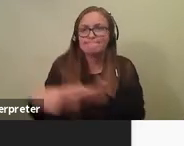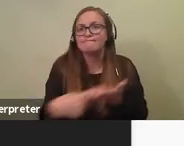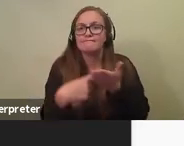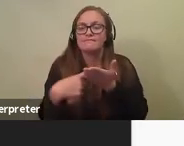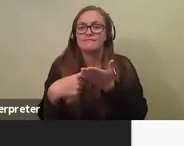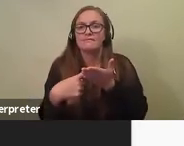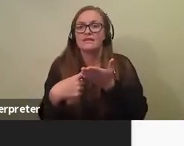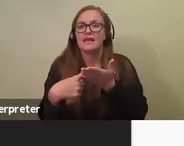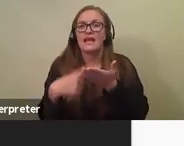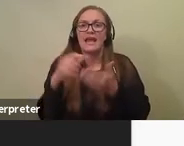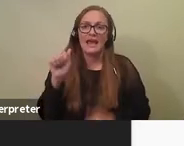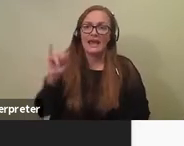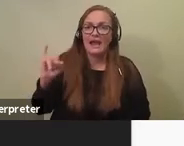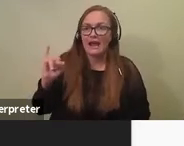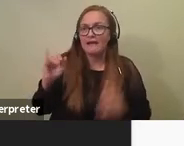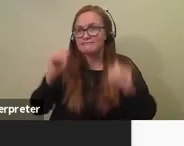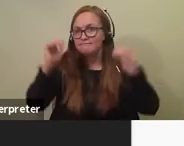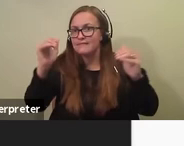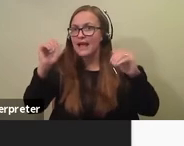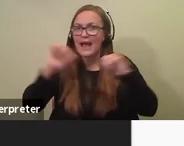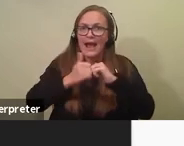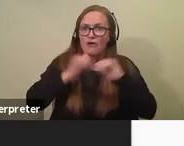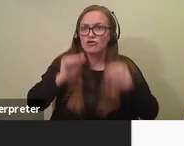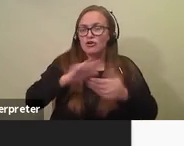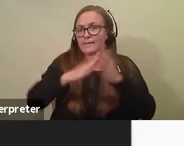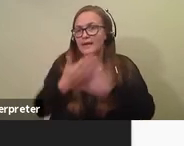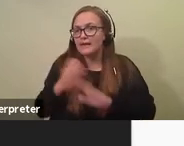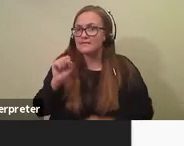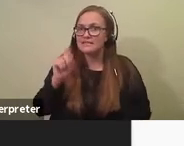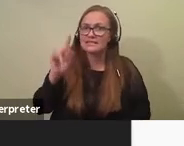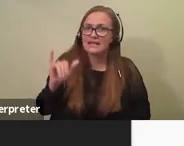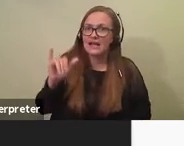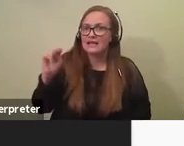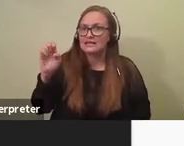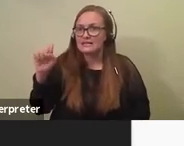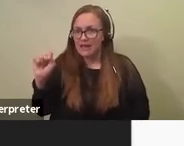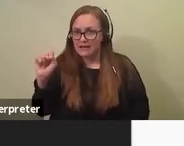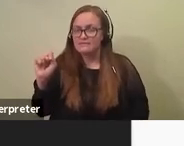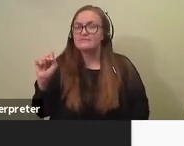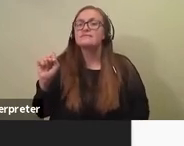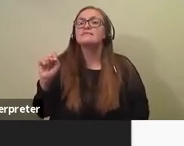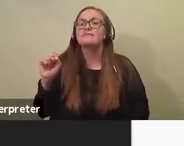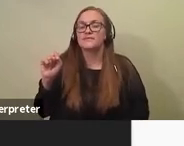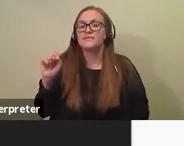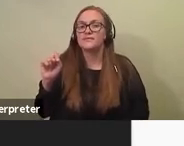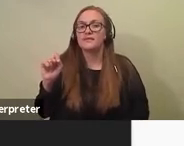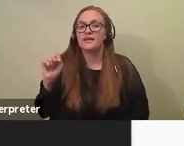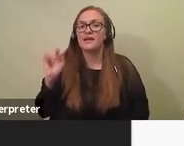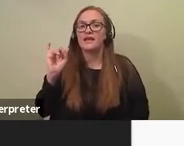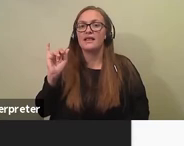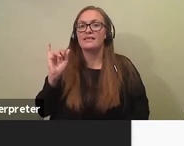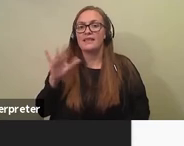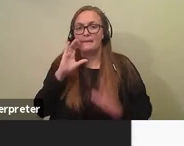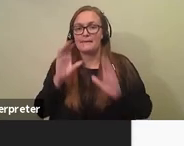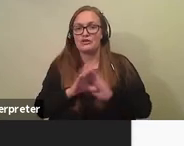advancement of AI and how it could maybe turn into something like Skynet from the Terminator series. And the picture that's like a counterexample to